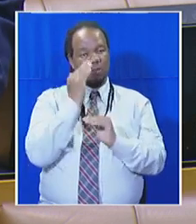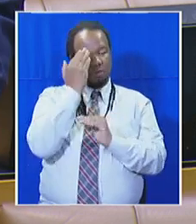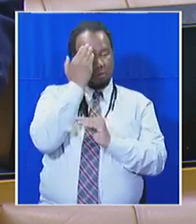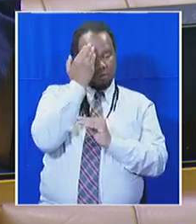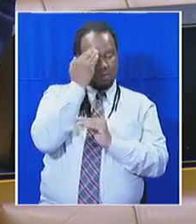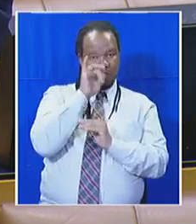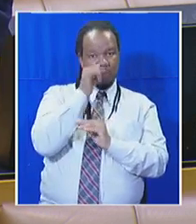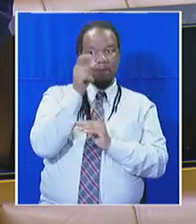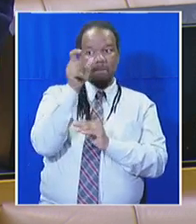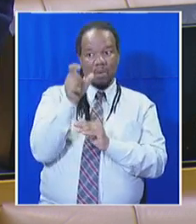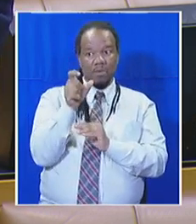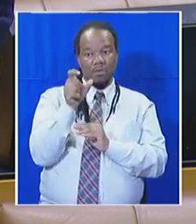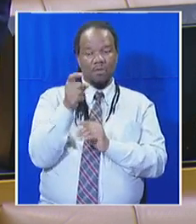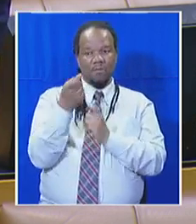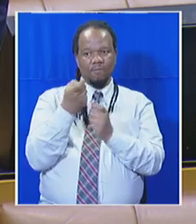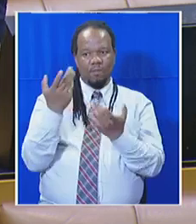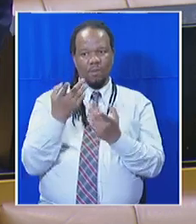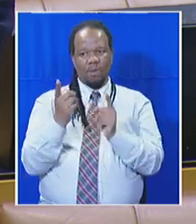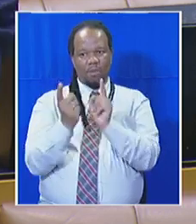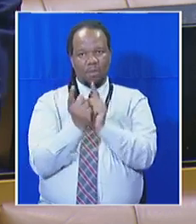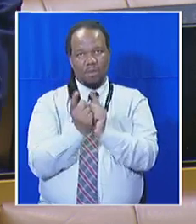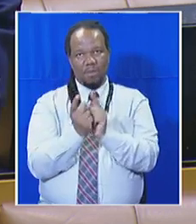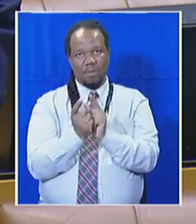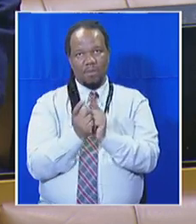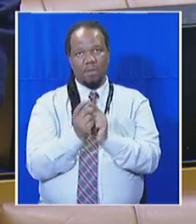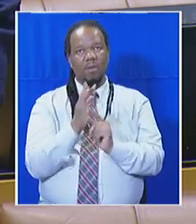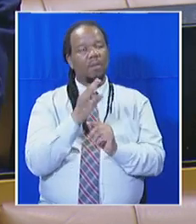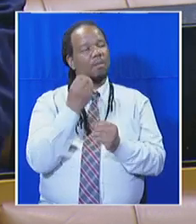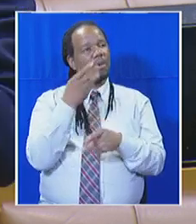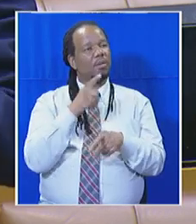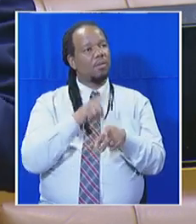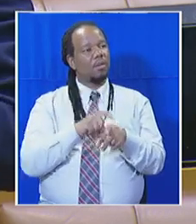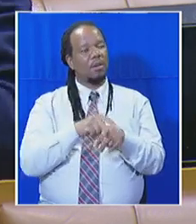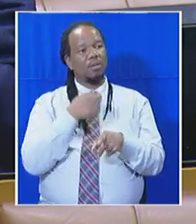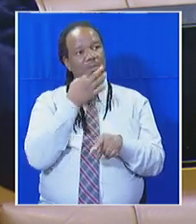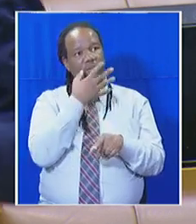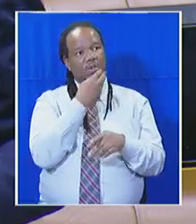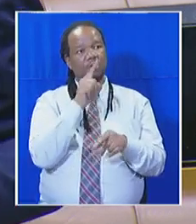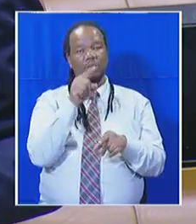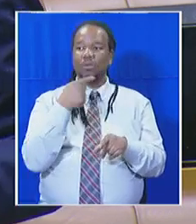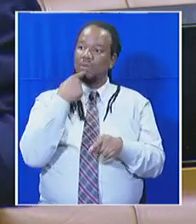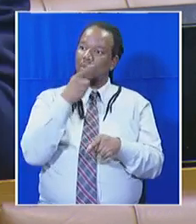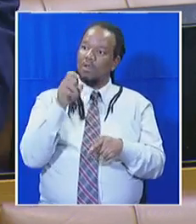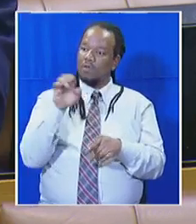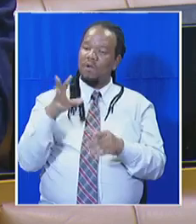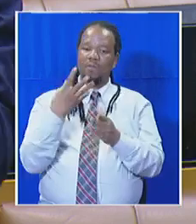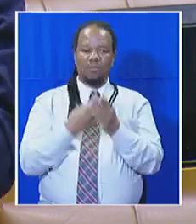meet, because you always make us withdraw such things as well. Please allow